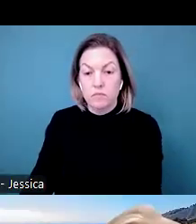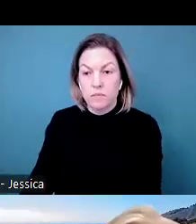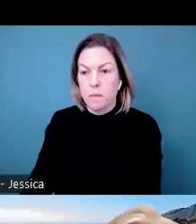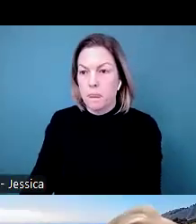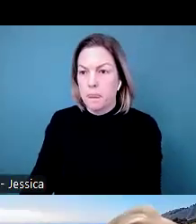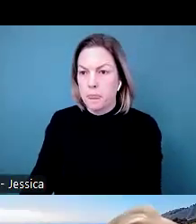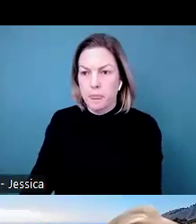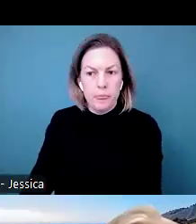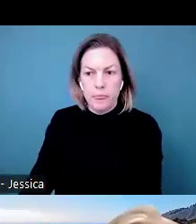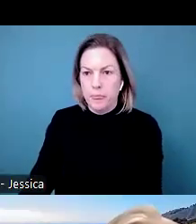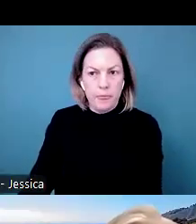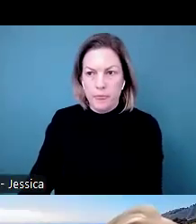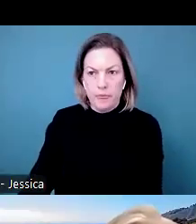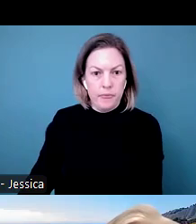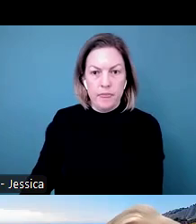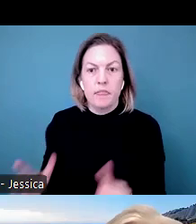So we want to start the